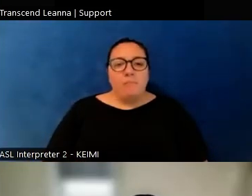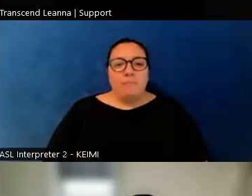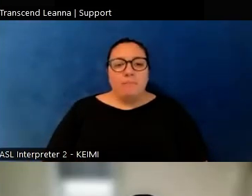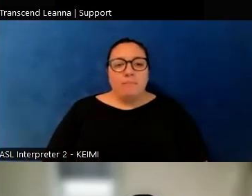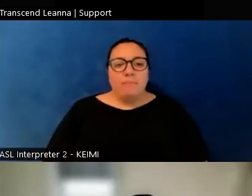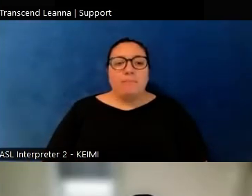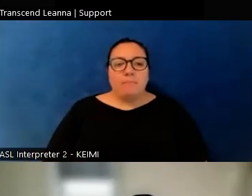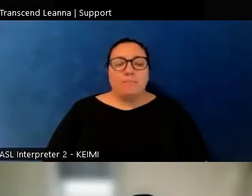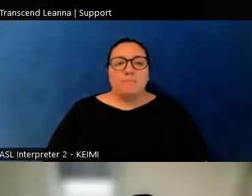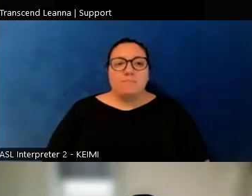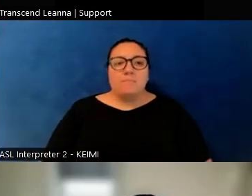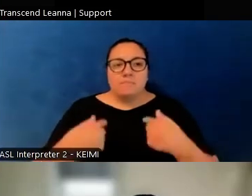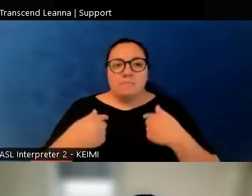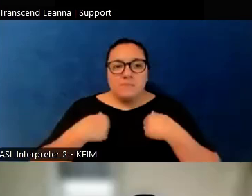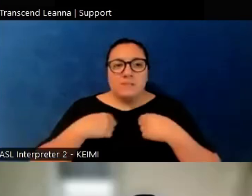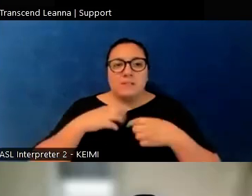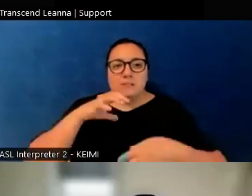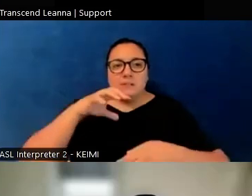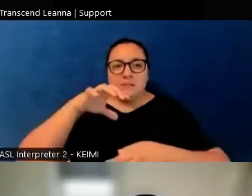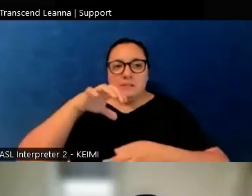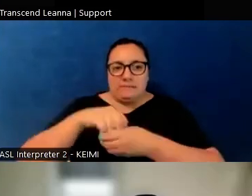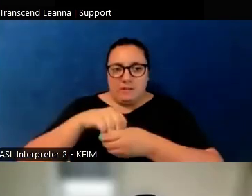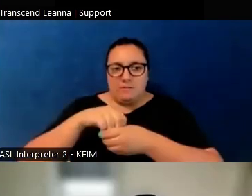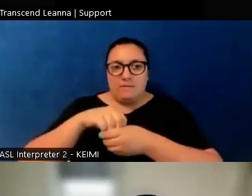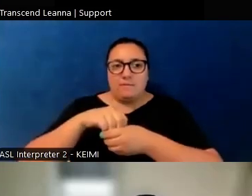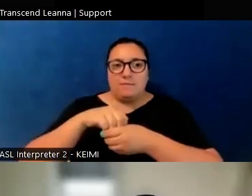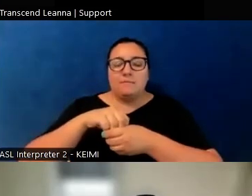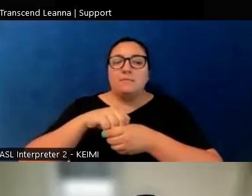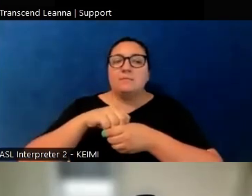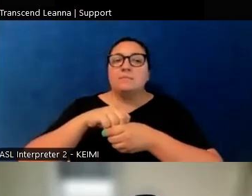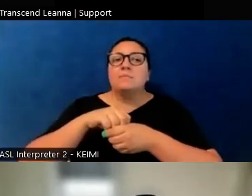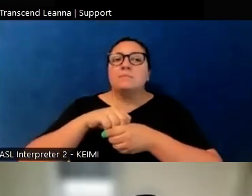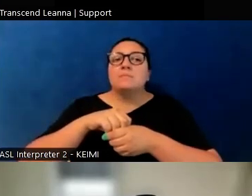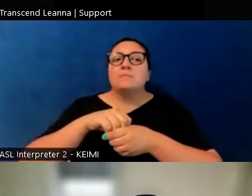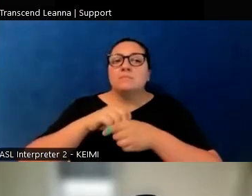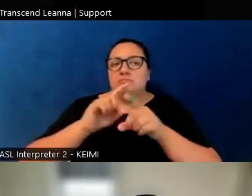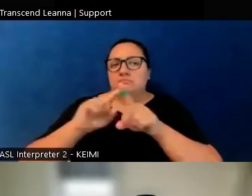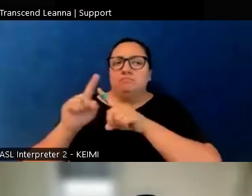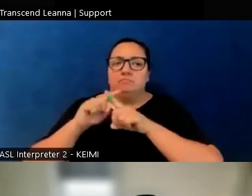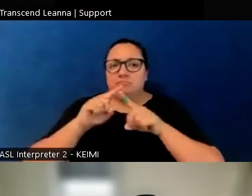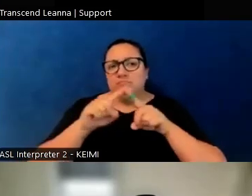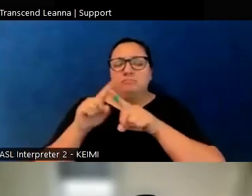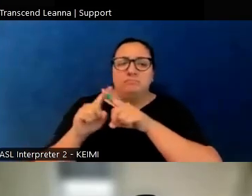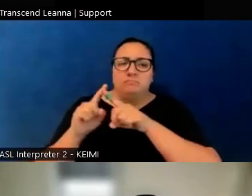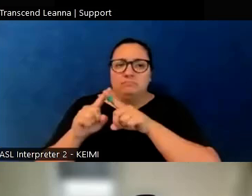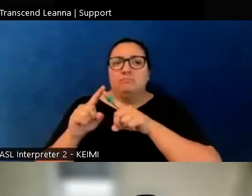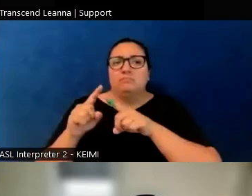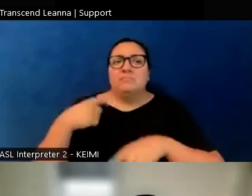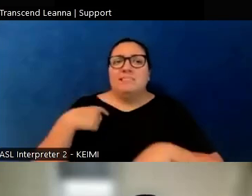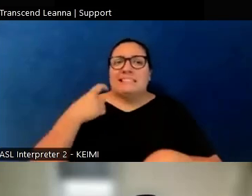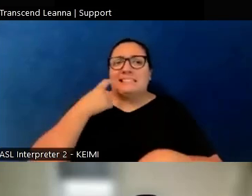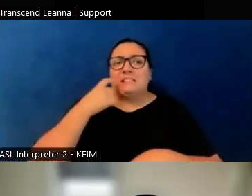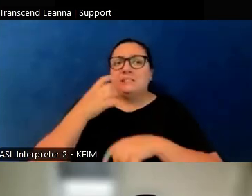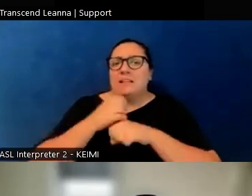I've been at the Big Give the last couple times, and I didn't get that. And I know I understand with grants. I just got my NISCA